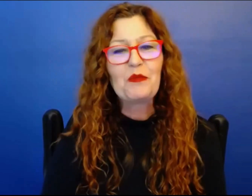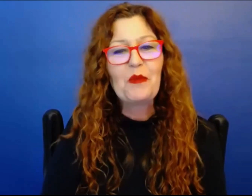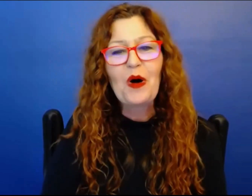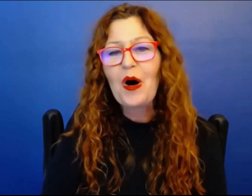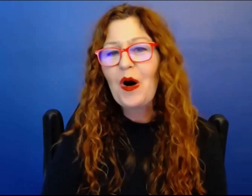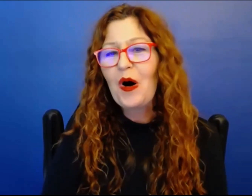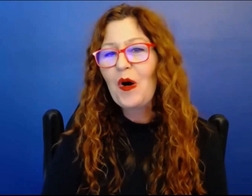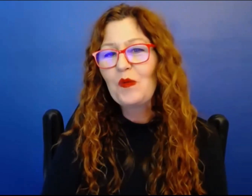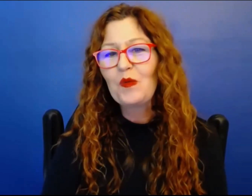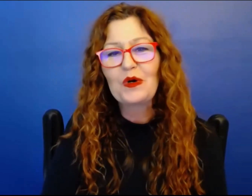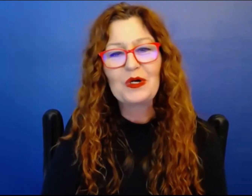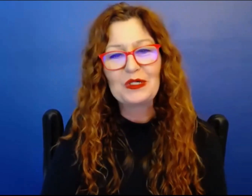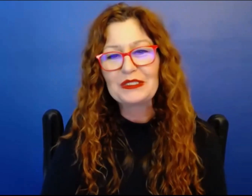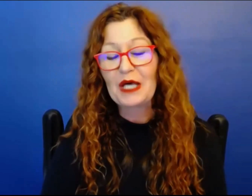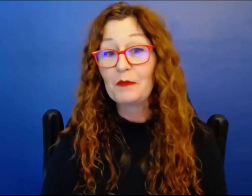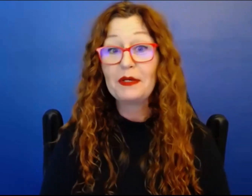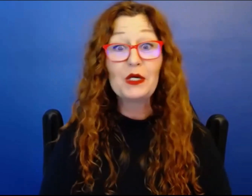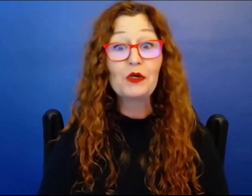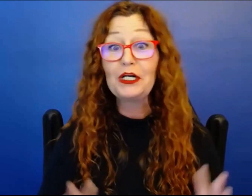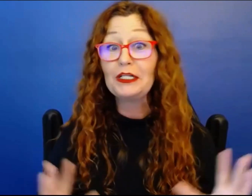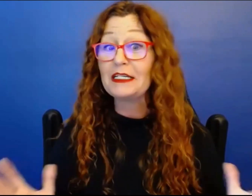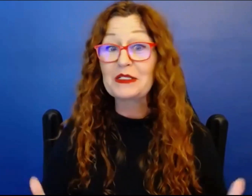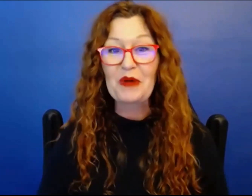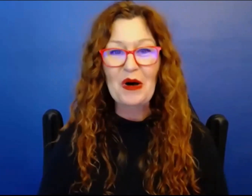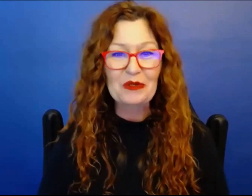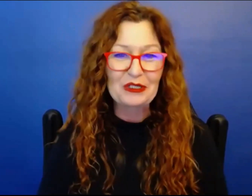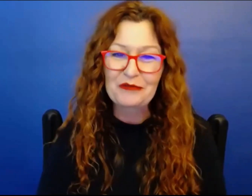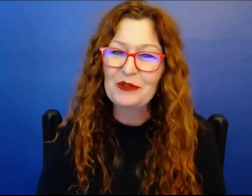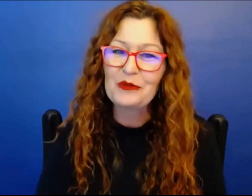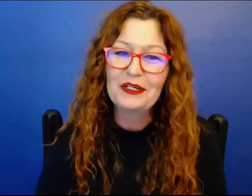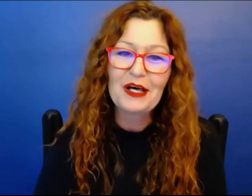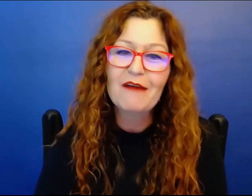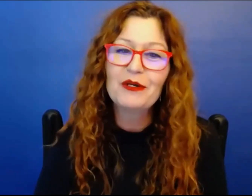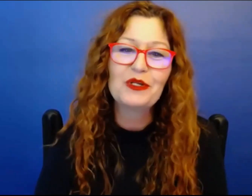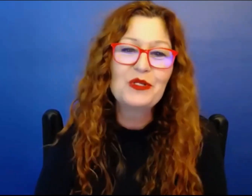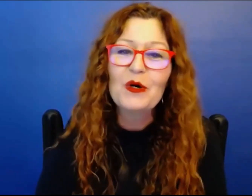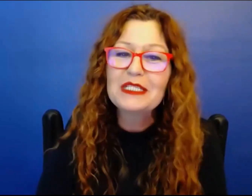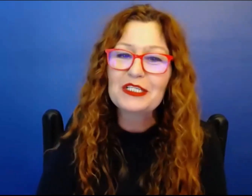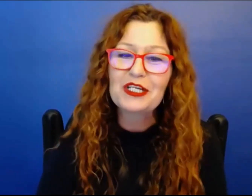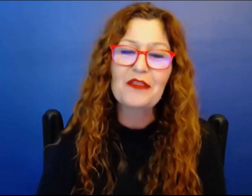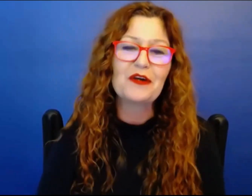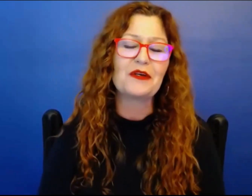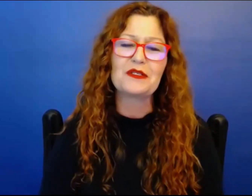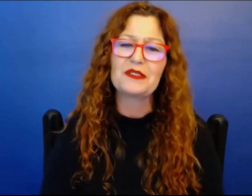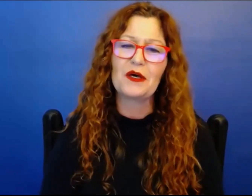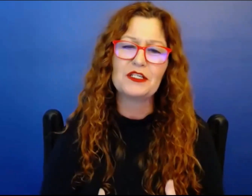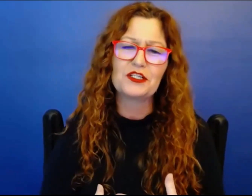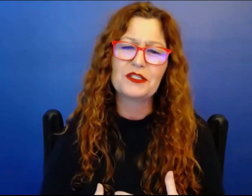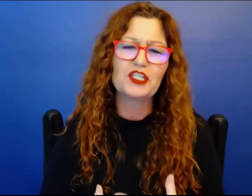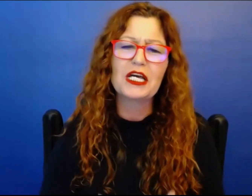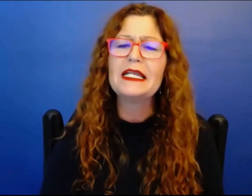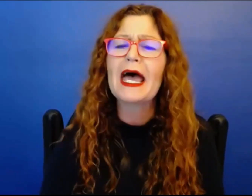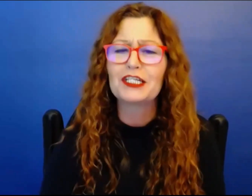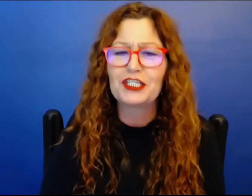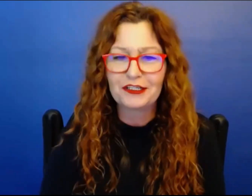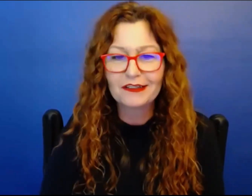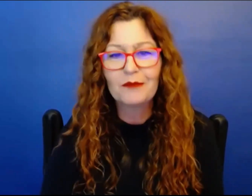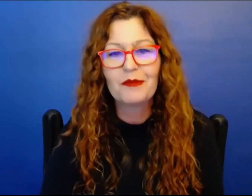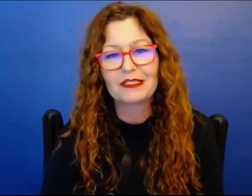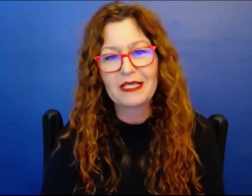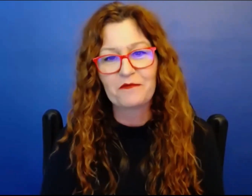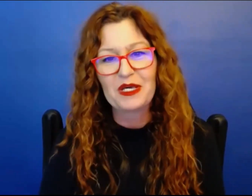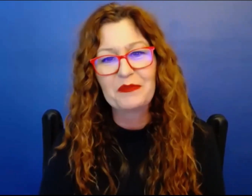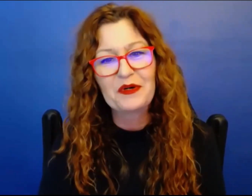a small world, a big world and a small world, if you will. Everyone knows each other. There's such